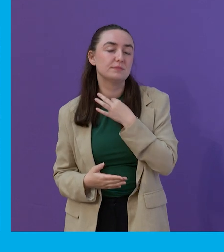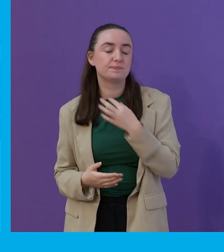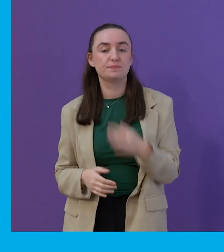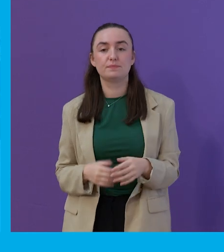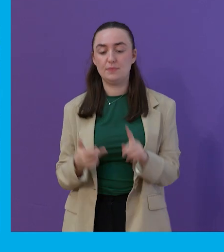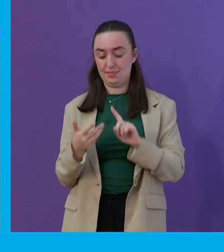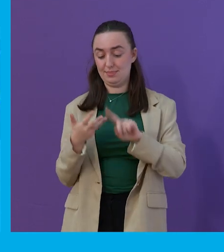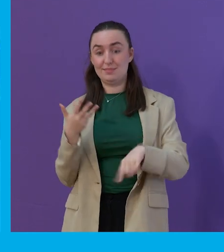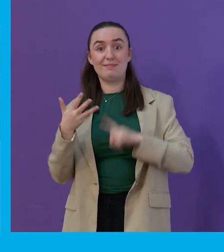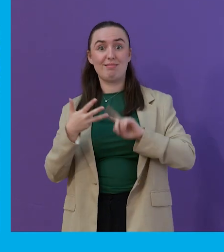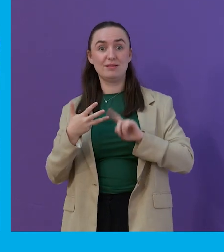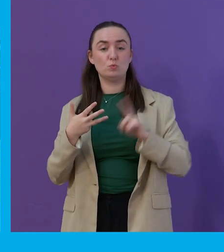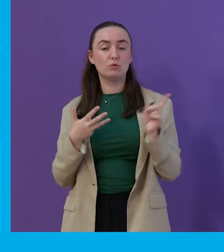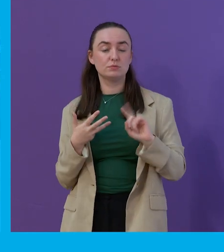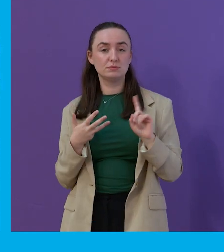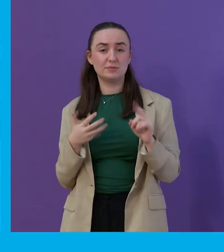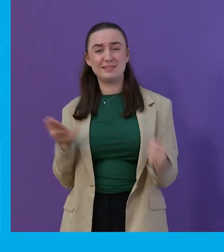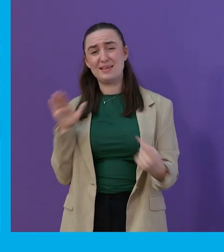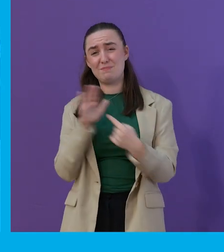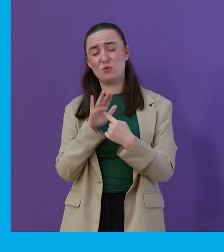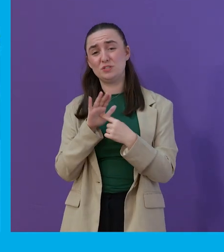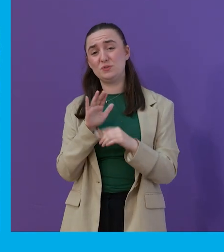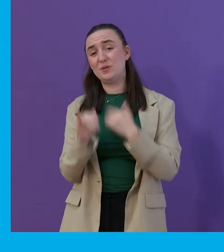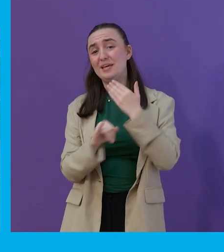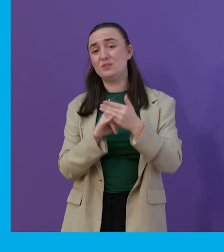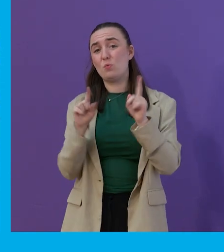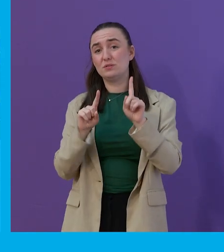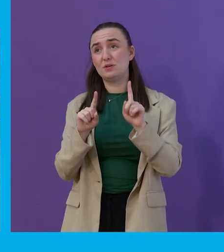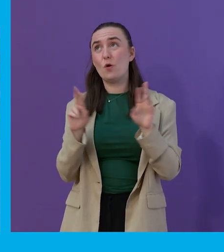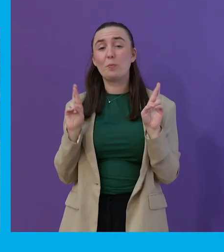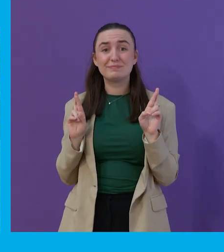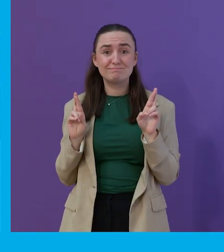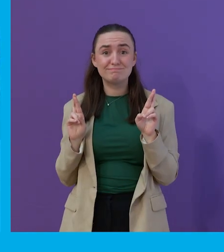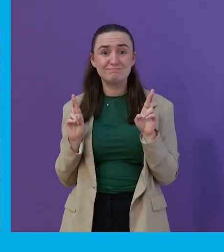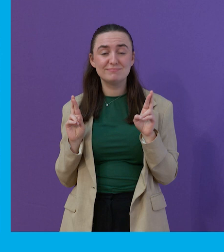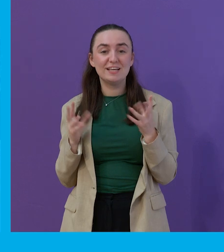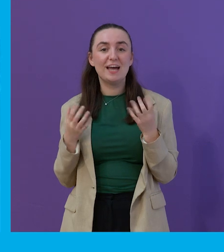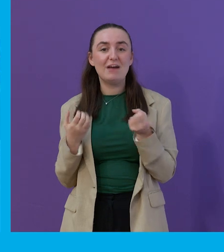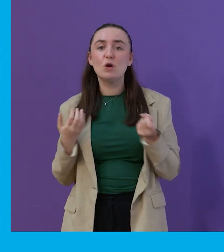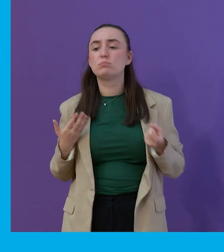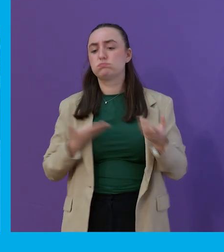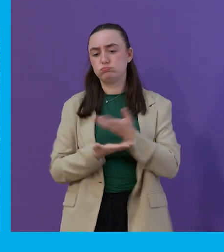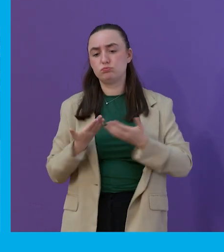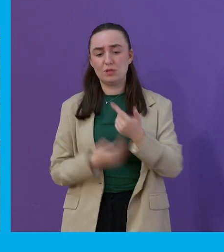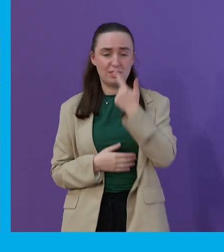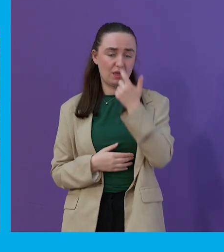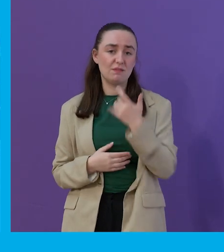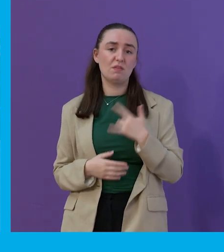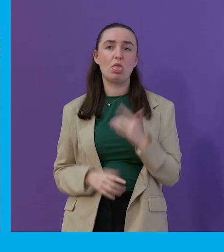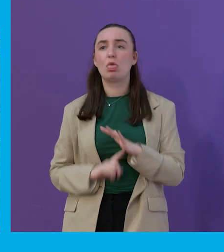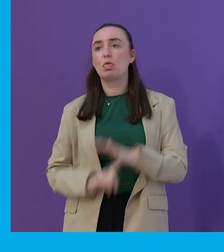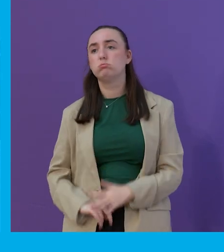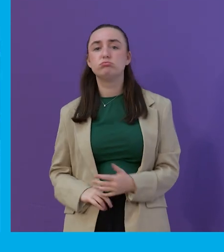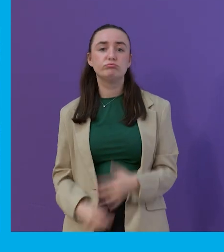is, I think it's really important to end on hope, because there's a lot in this conversation that can drag you down a bit because it's